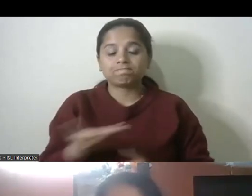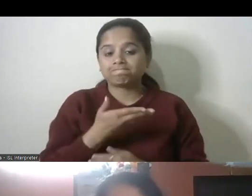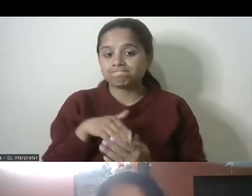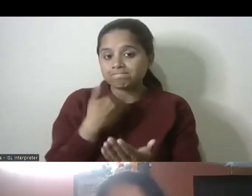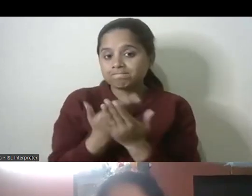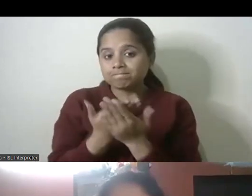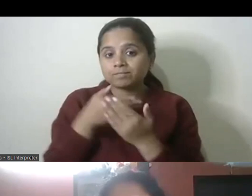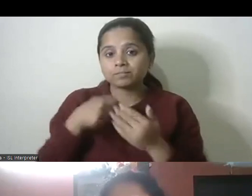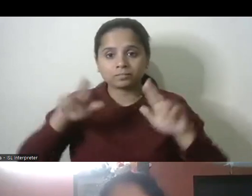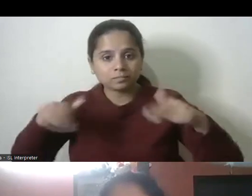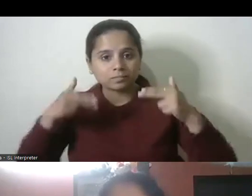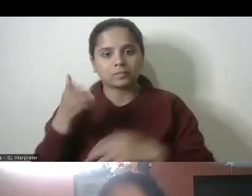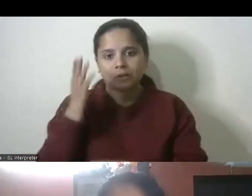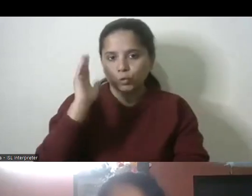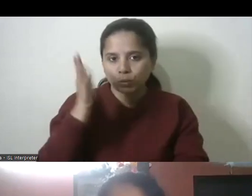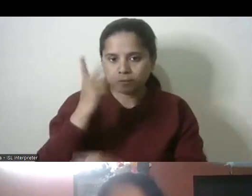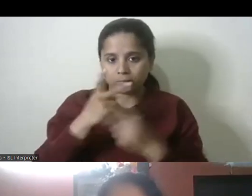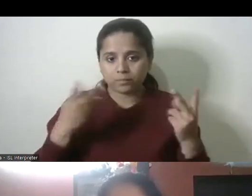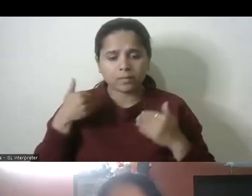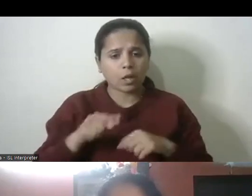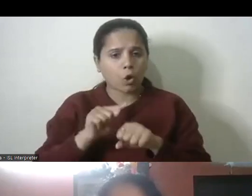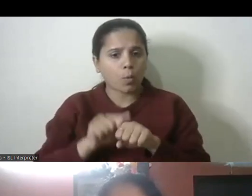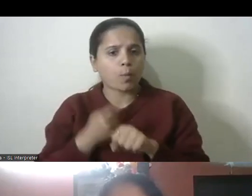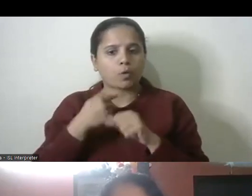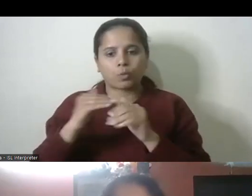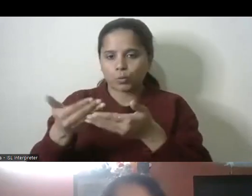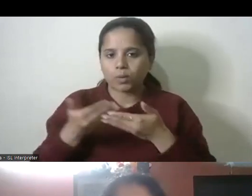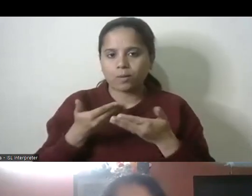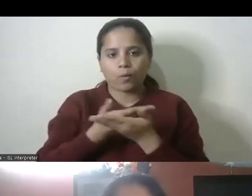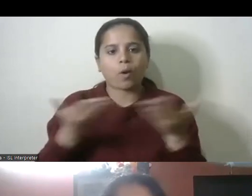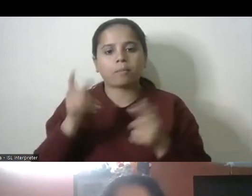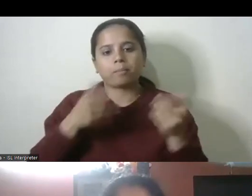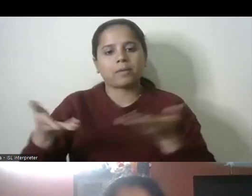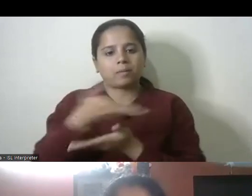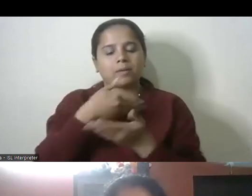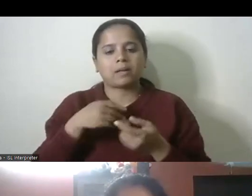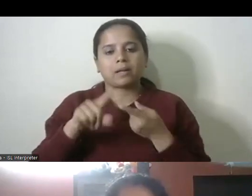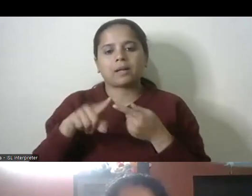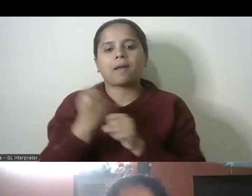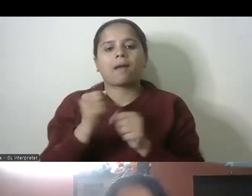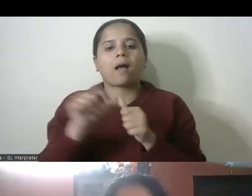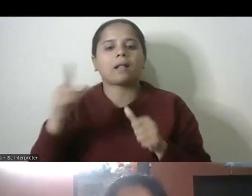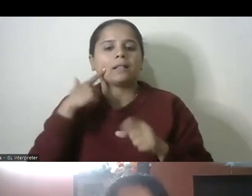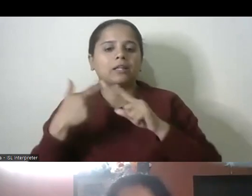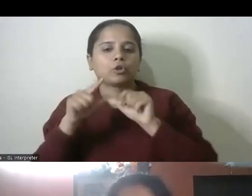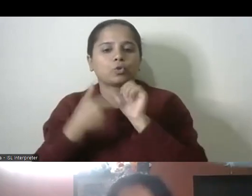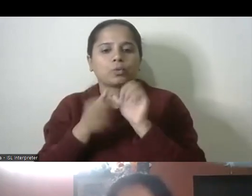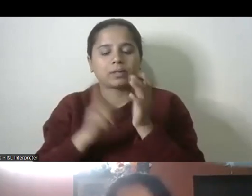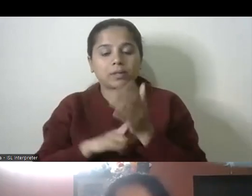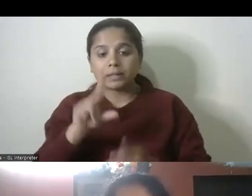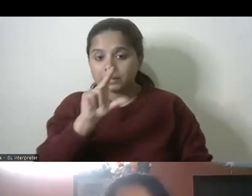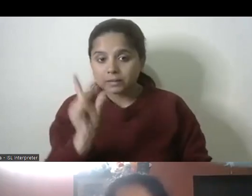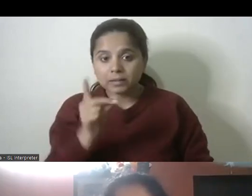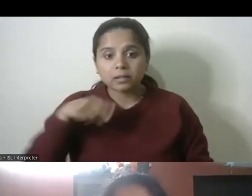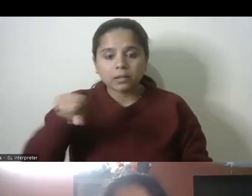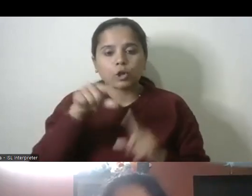in this virtual lecture. I take this opportunity to welcome everybody on behalf of Egalitarians to the second edition of